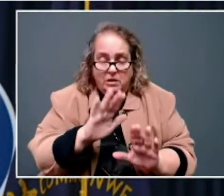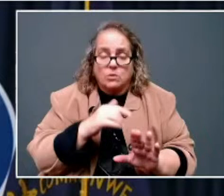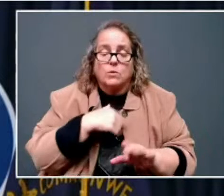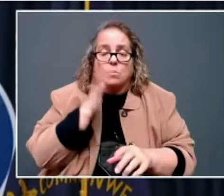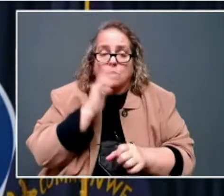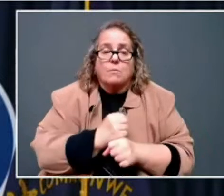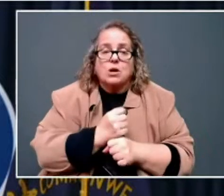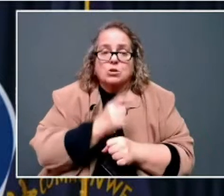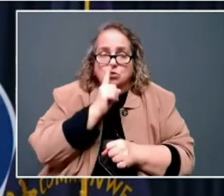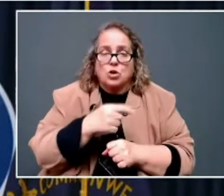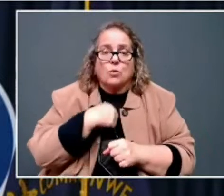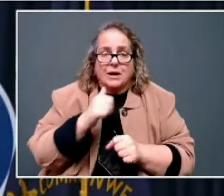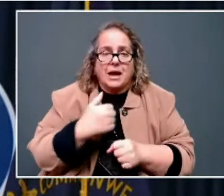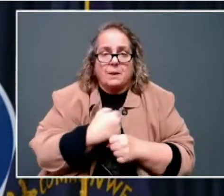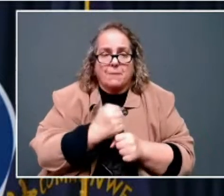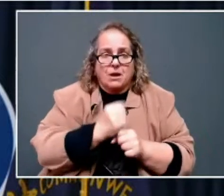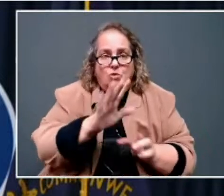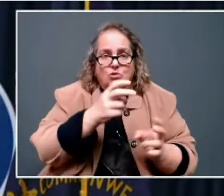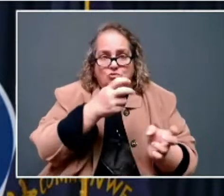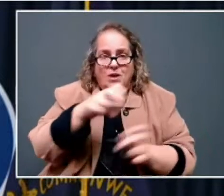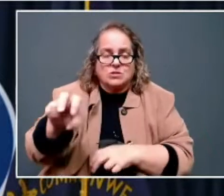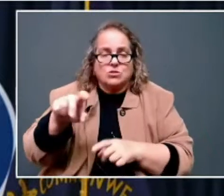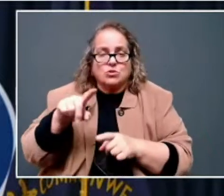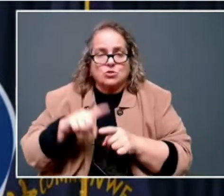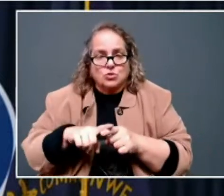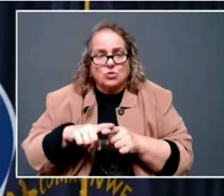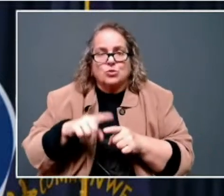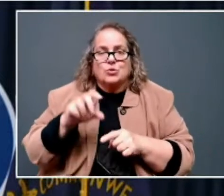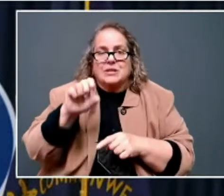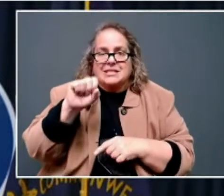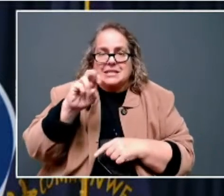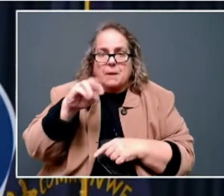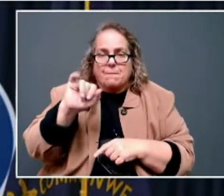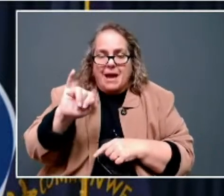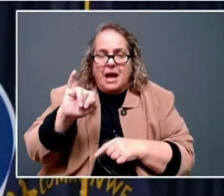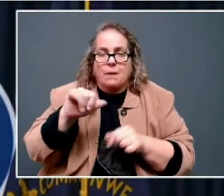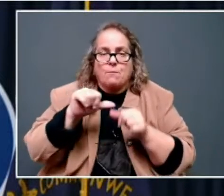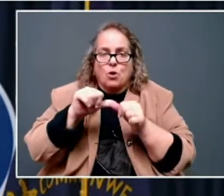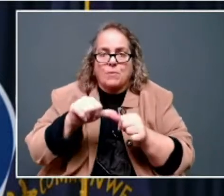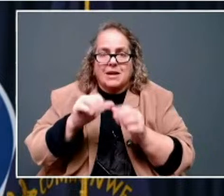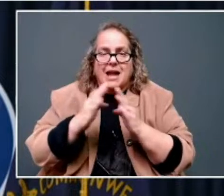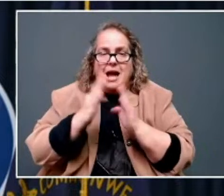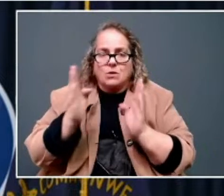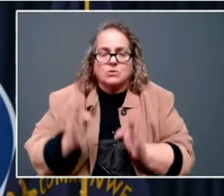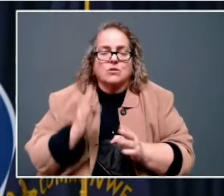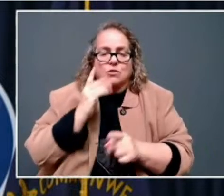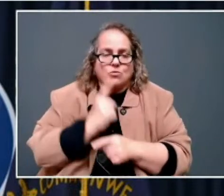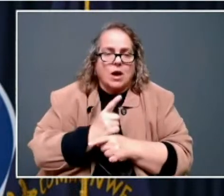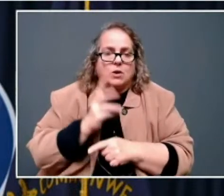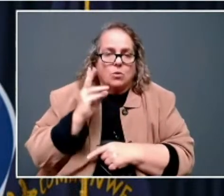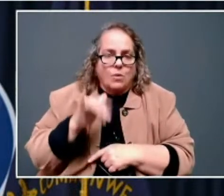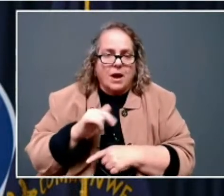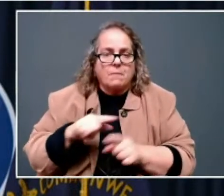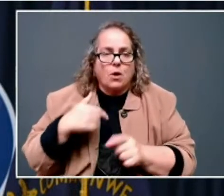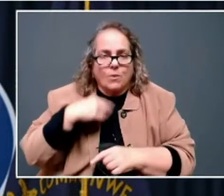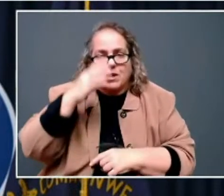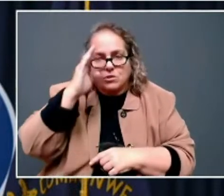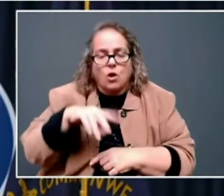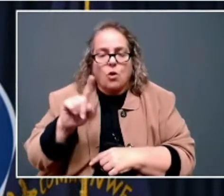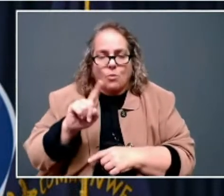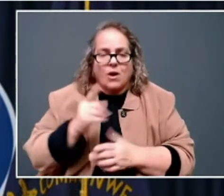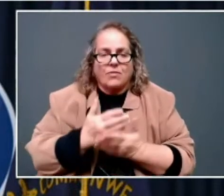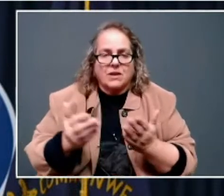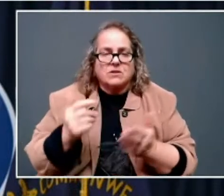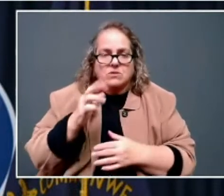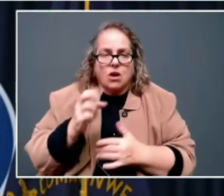that transition to the semi-permanent housing and do it the right way. But we know where things are right now,